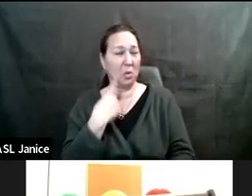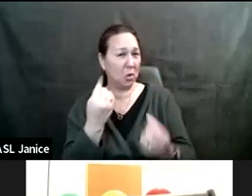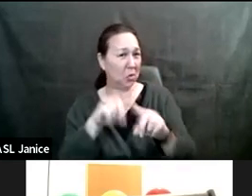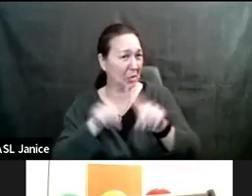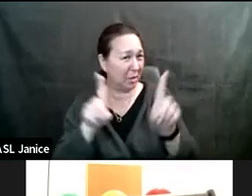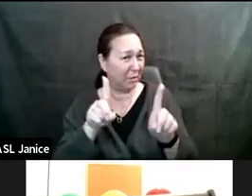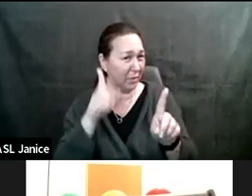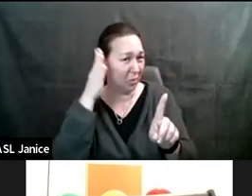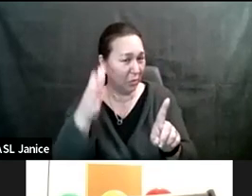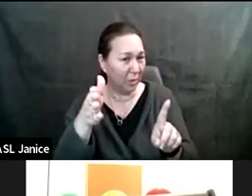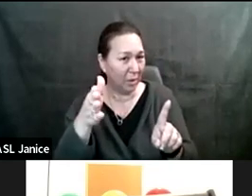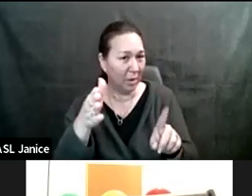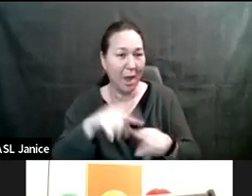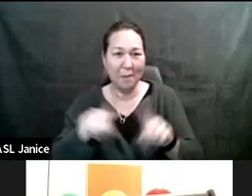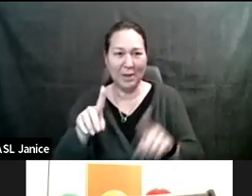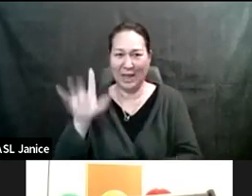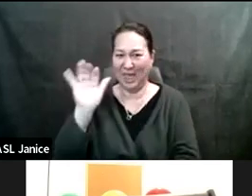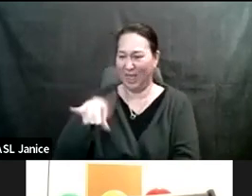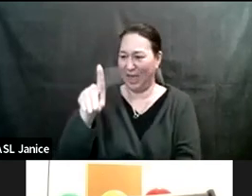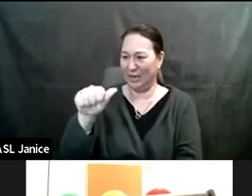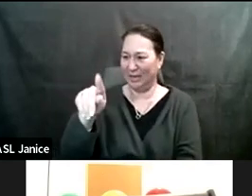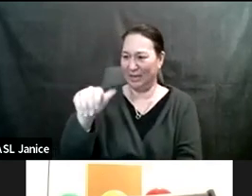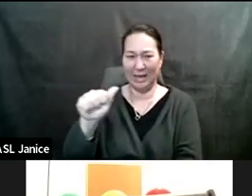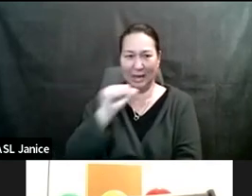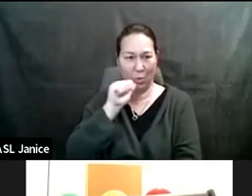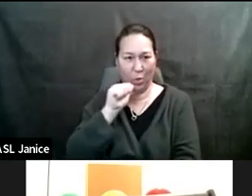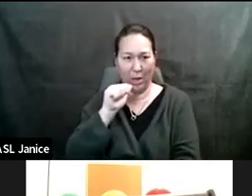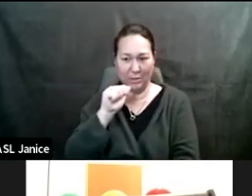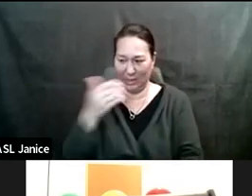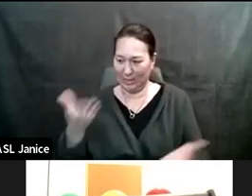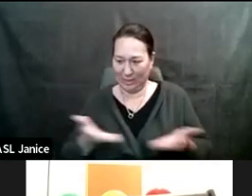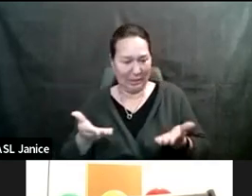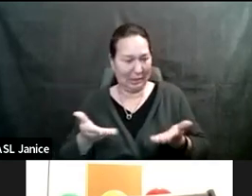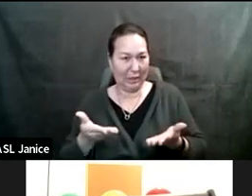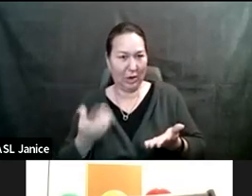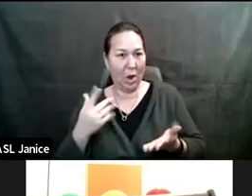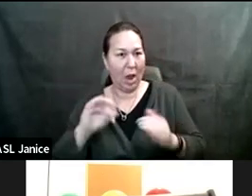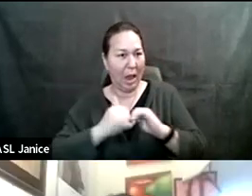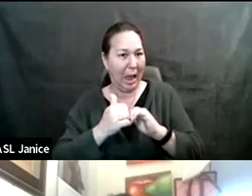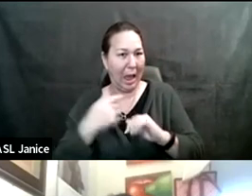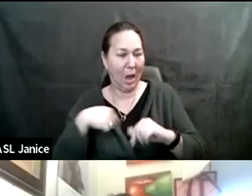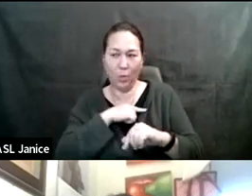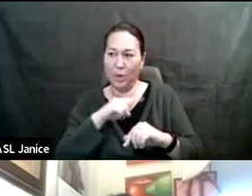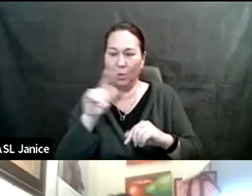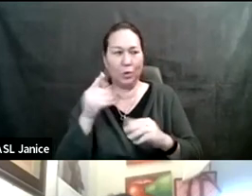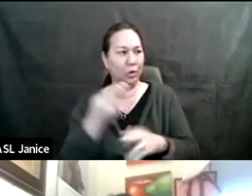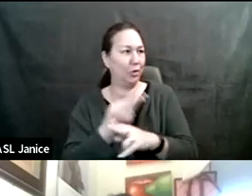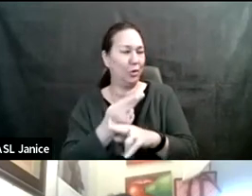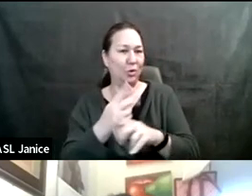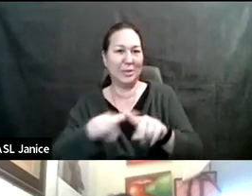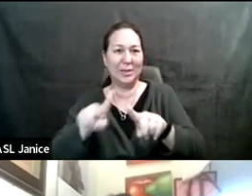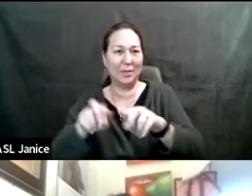also this data has never been brought here and it wasn't even it hasn't been included in our budget conversations about how we deploy resources so I'm just sort of curious